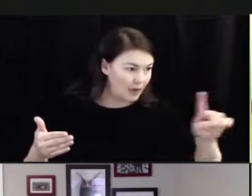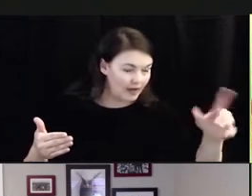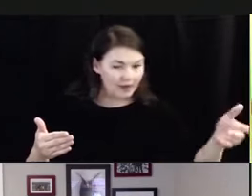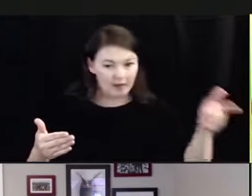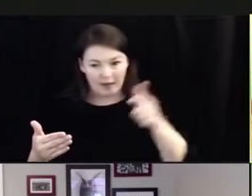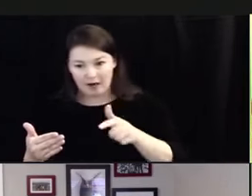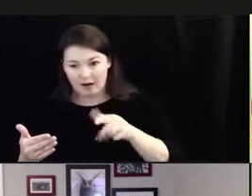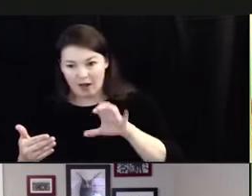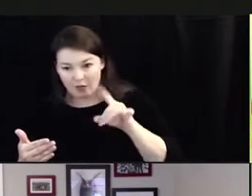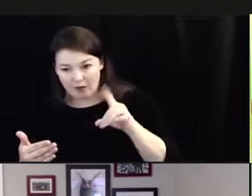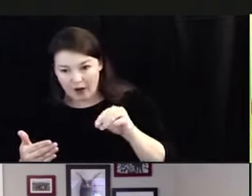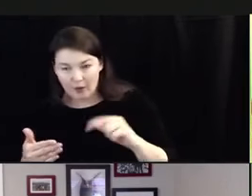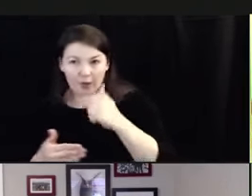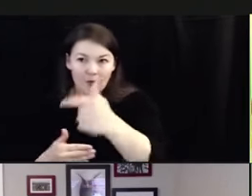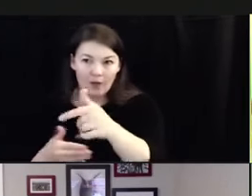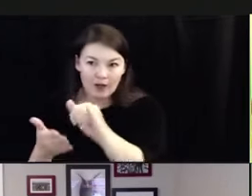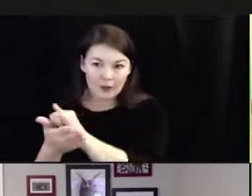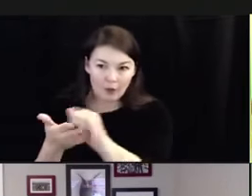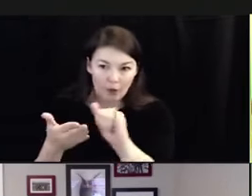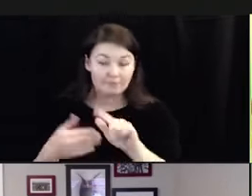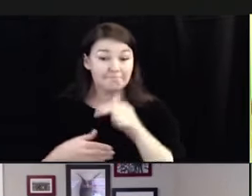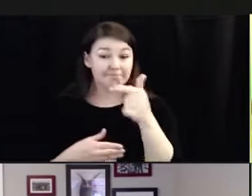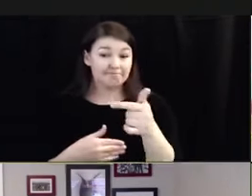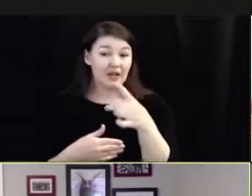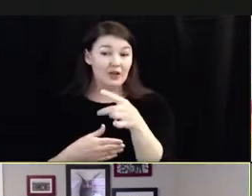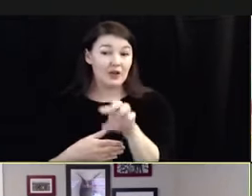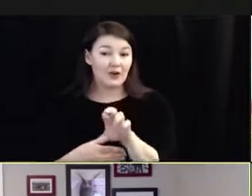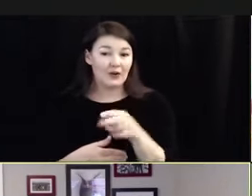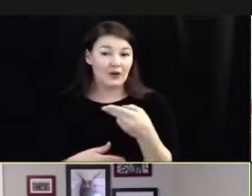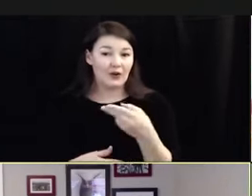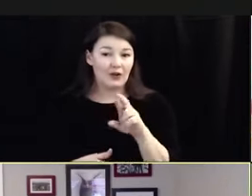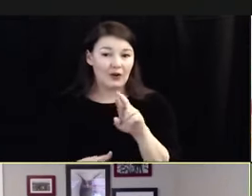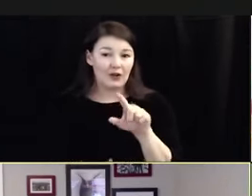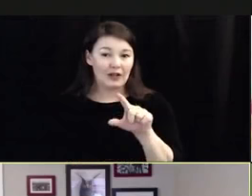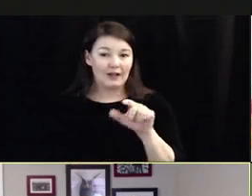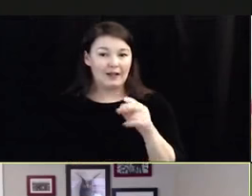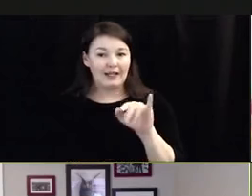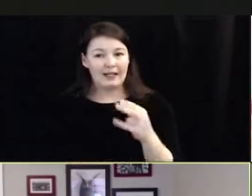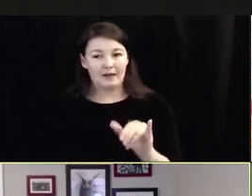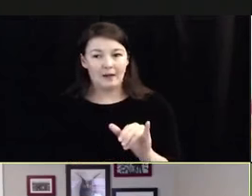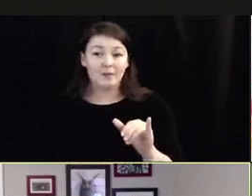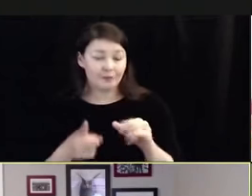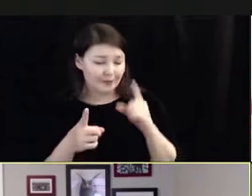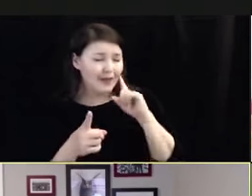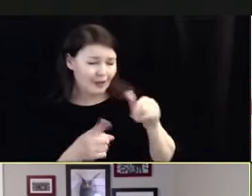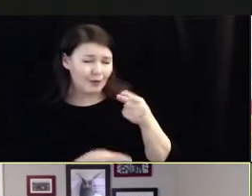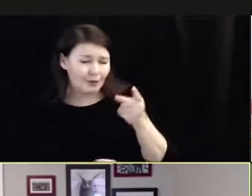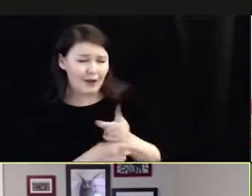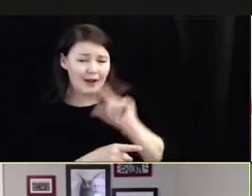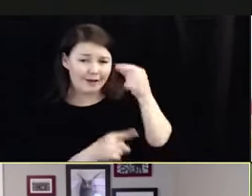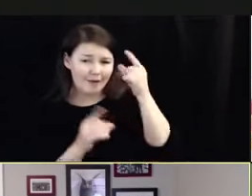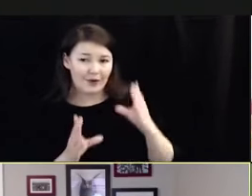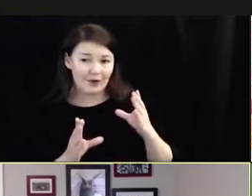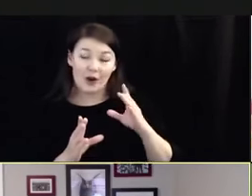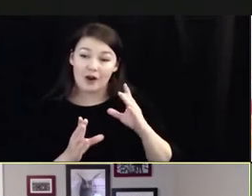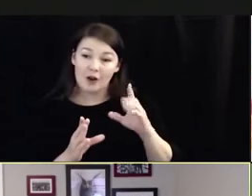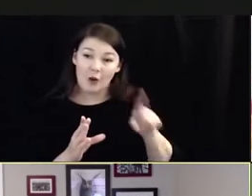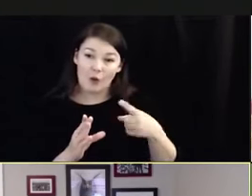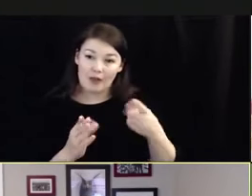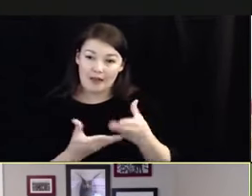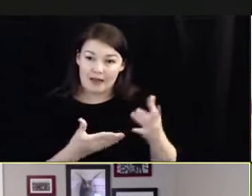week. Dr. Herlihy? No, I think you're absolutely right, Governor. The only thing I could add to that is